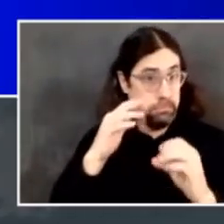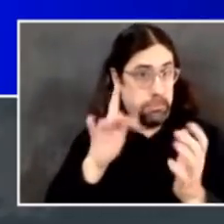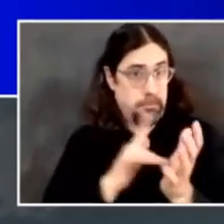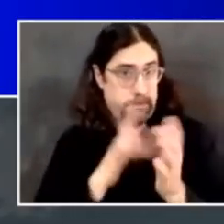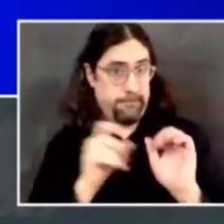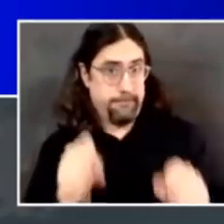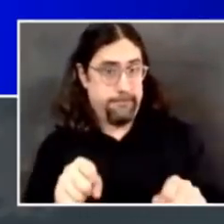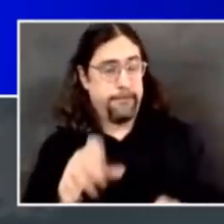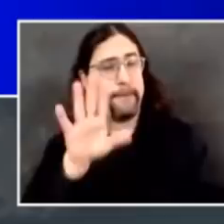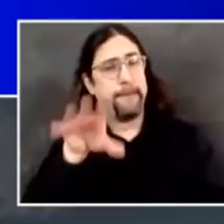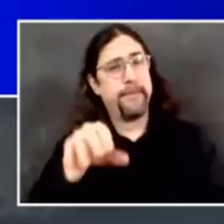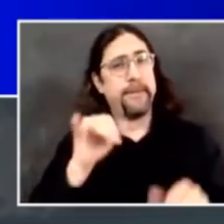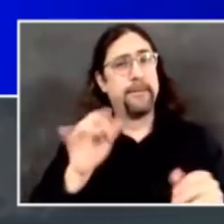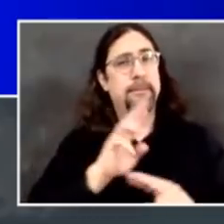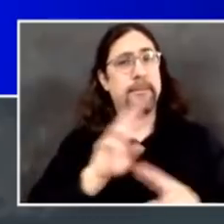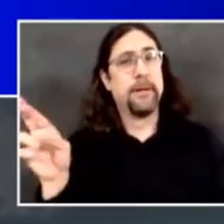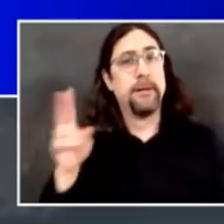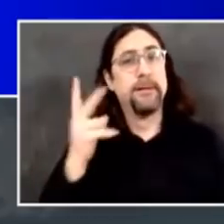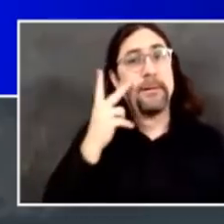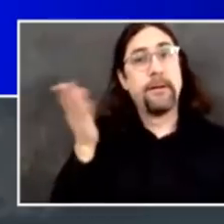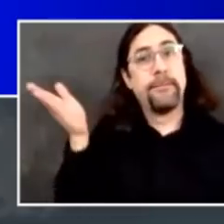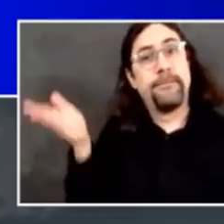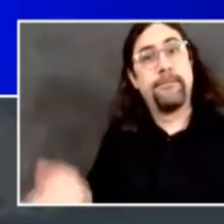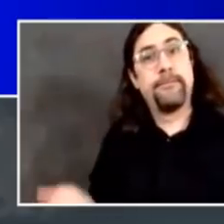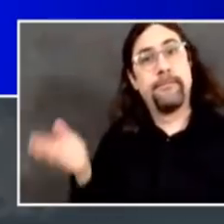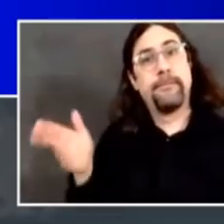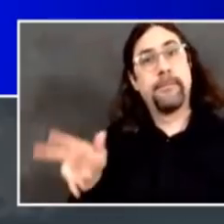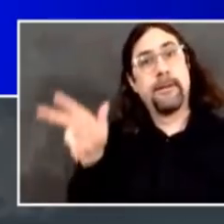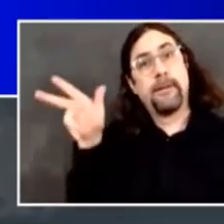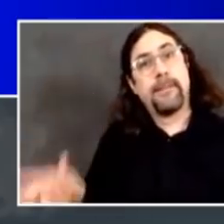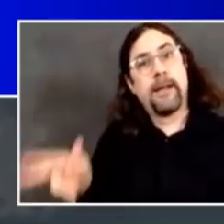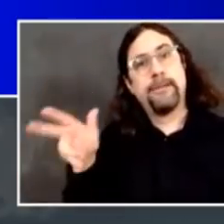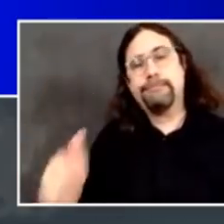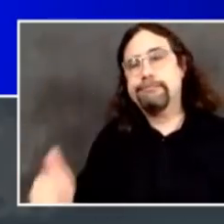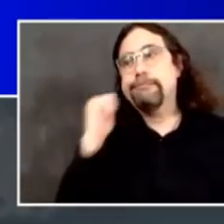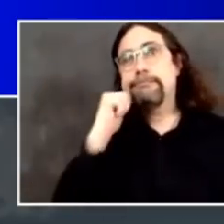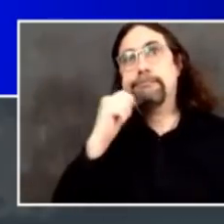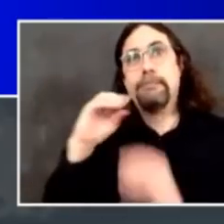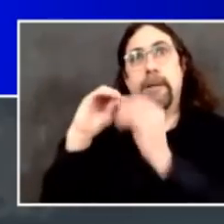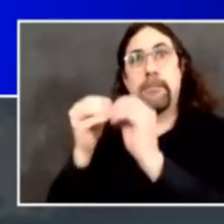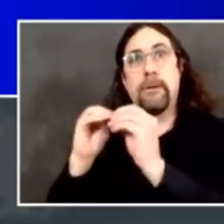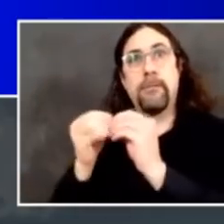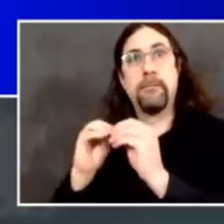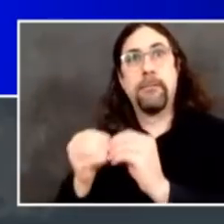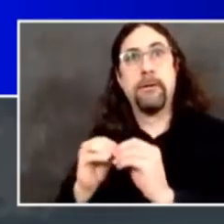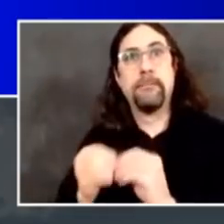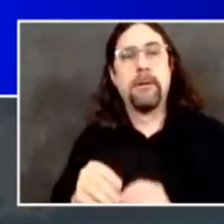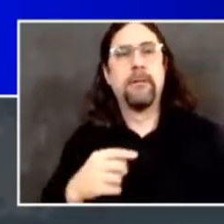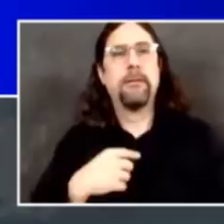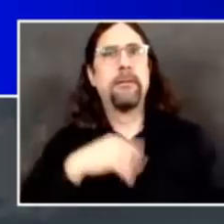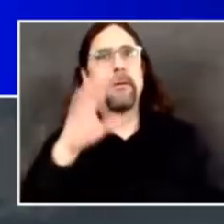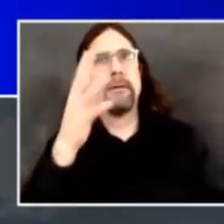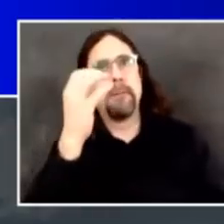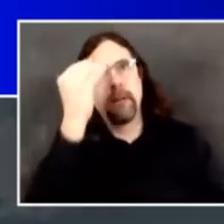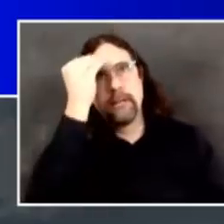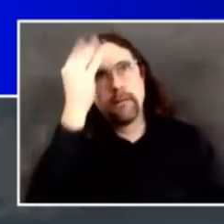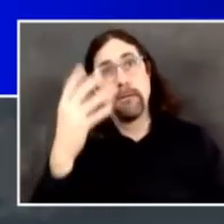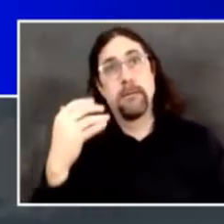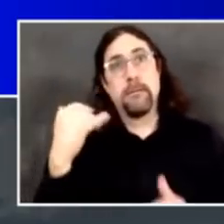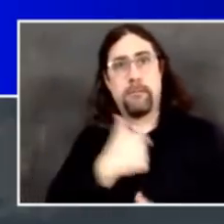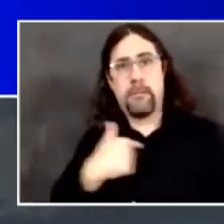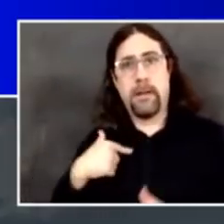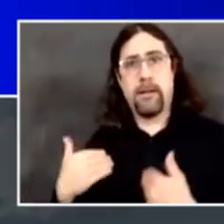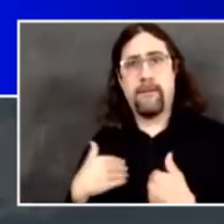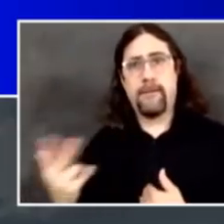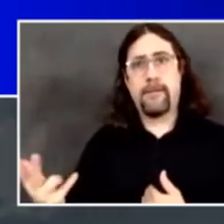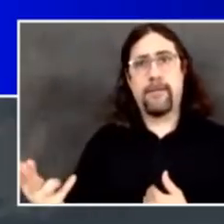I want to give you an update that we have structured these indicators. We say there's 3 categories, but the third category has always had 2